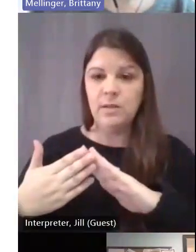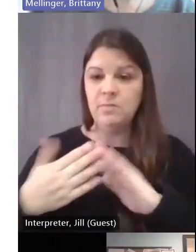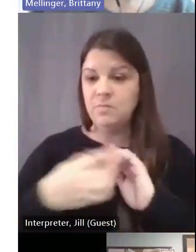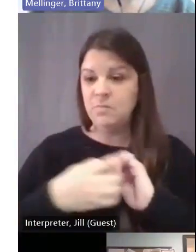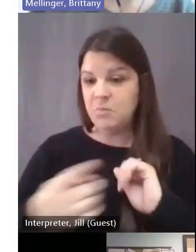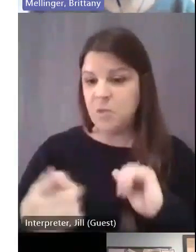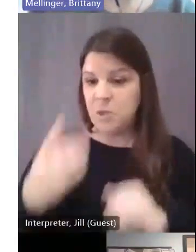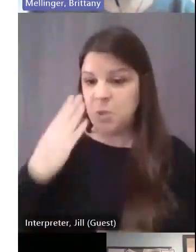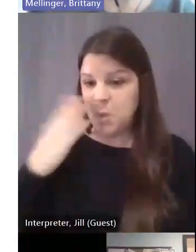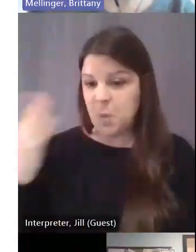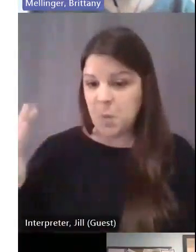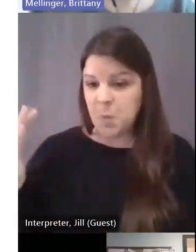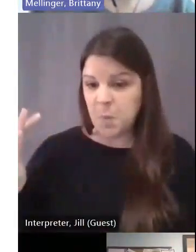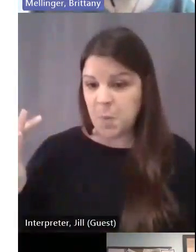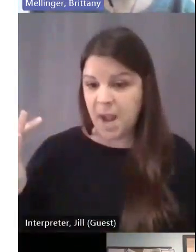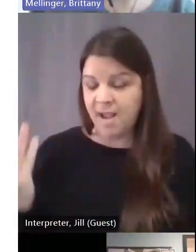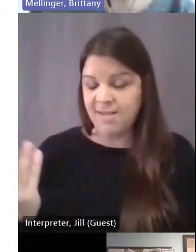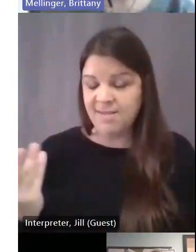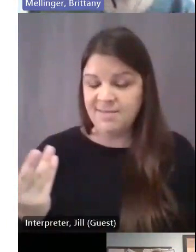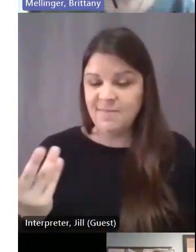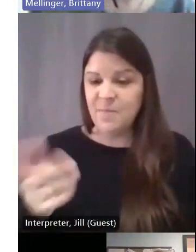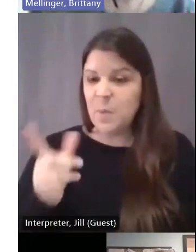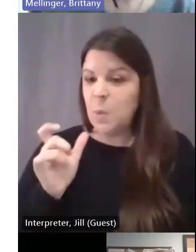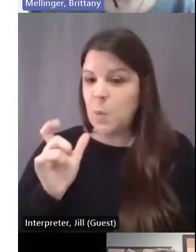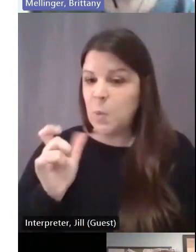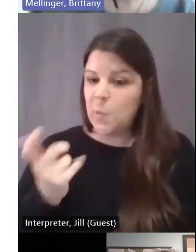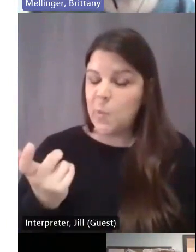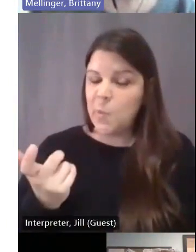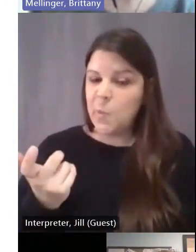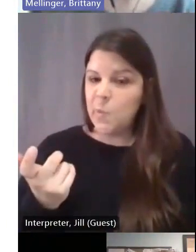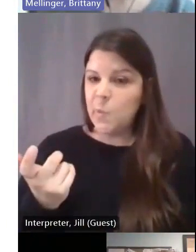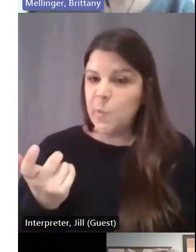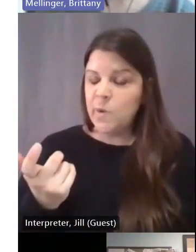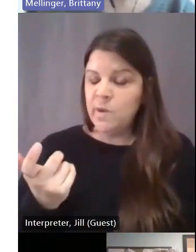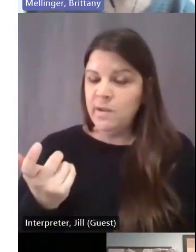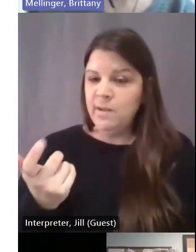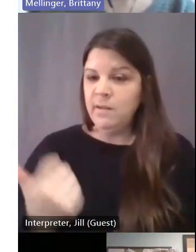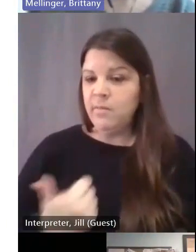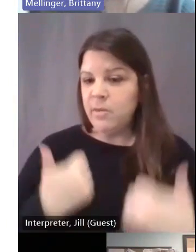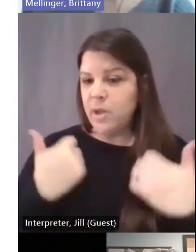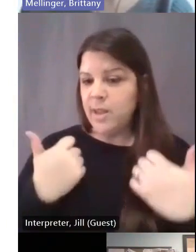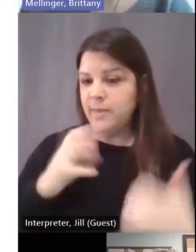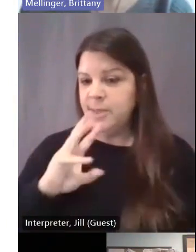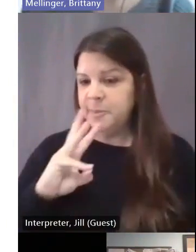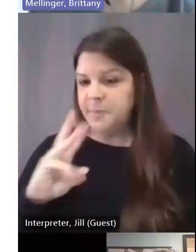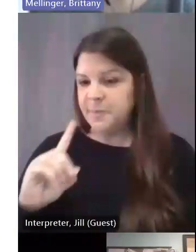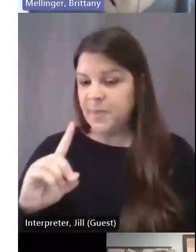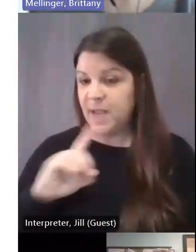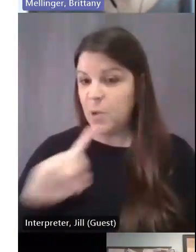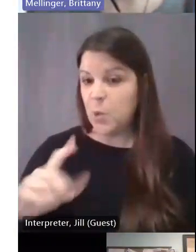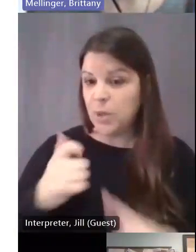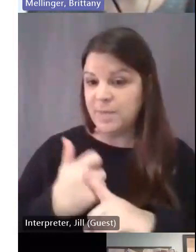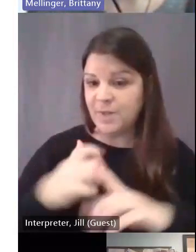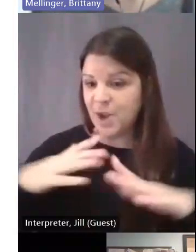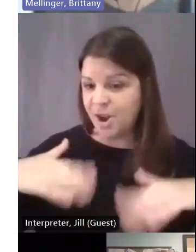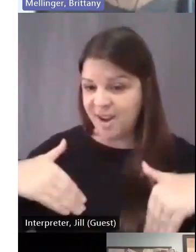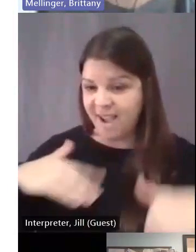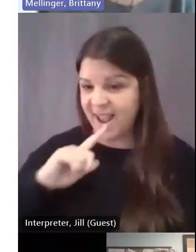anybody put a guess in the chat about why someone might be living in a 62 and over community if they're not 62